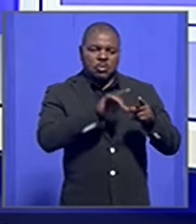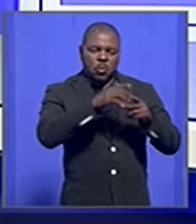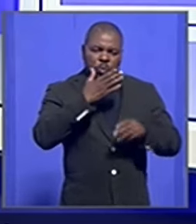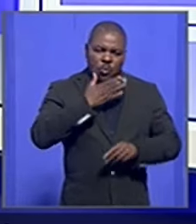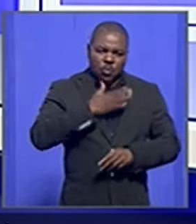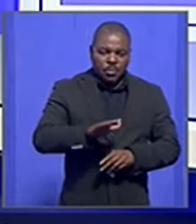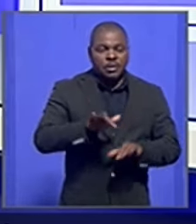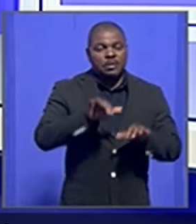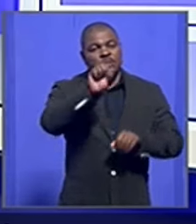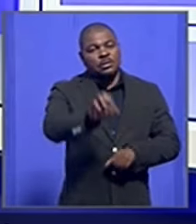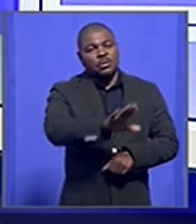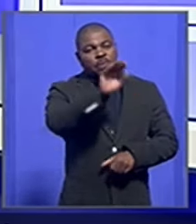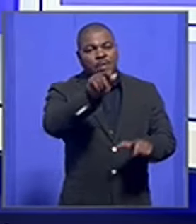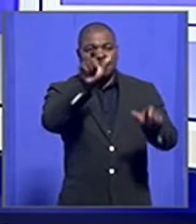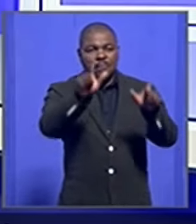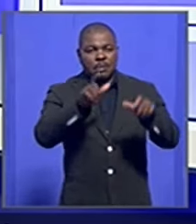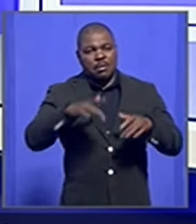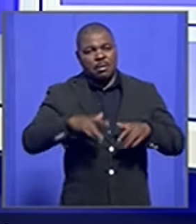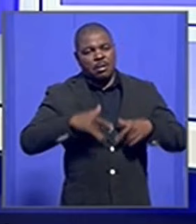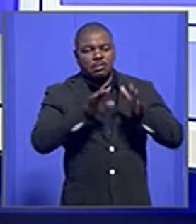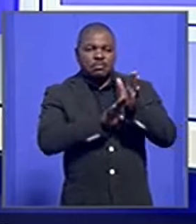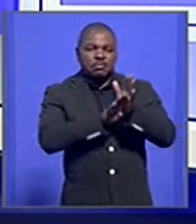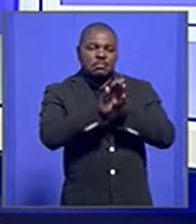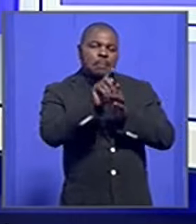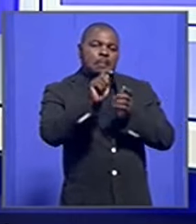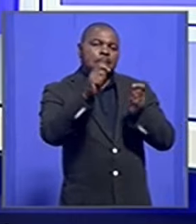fetolela matshelo a maAforika Borwa go nna botoka.